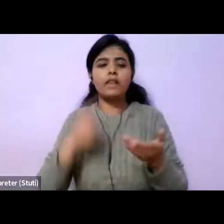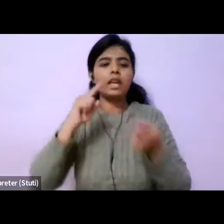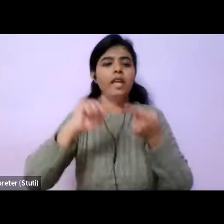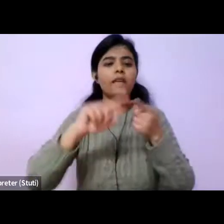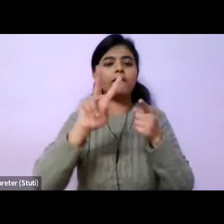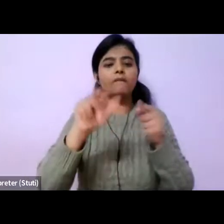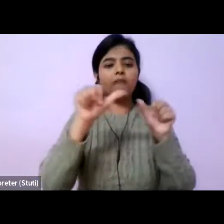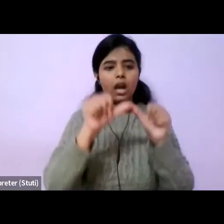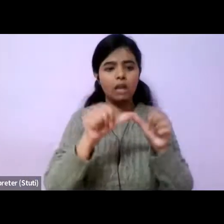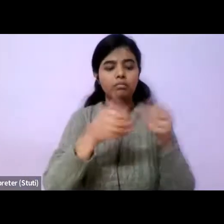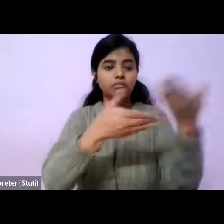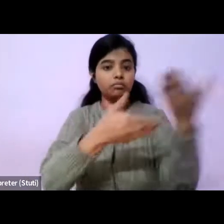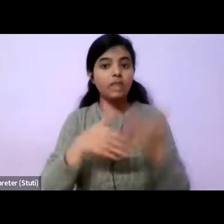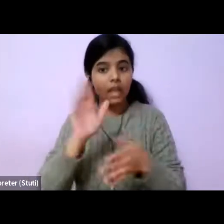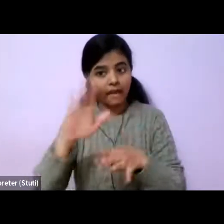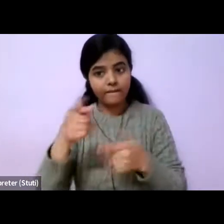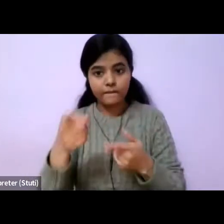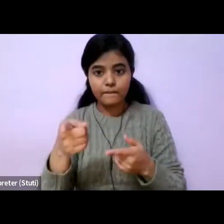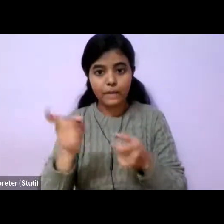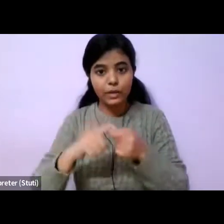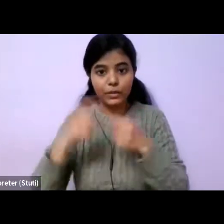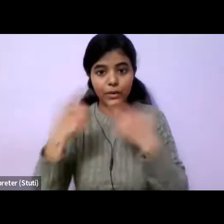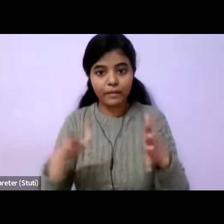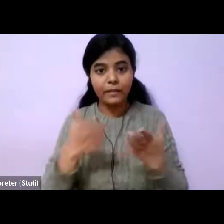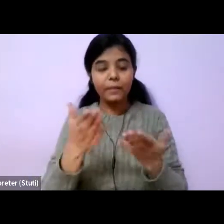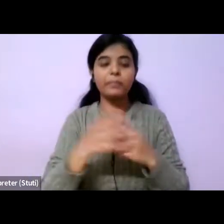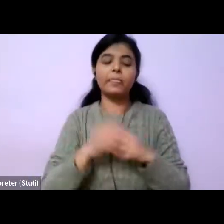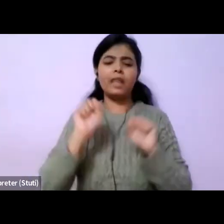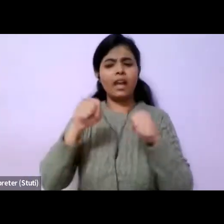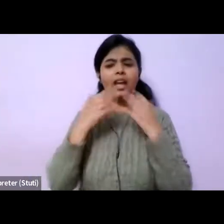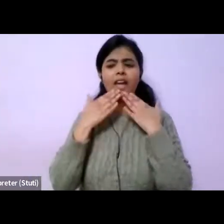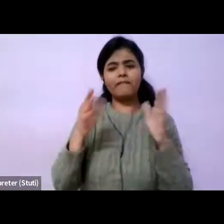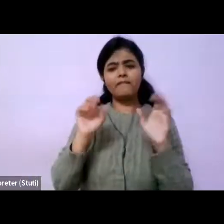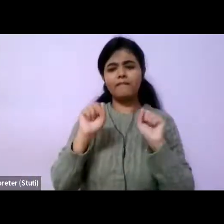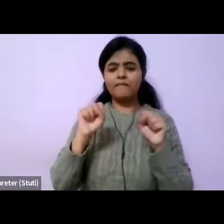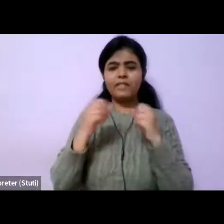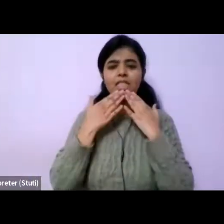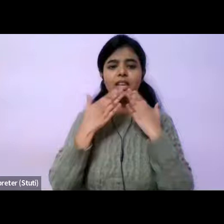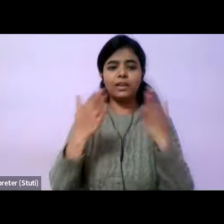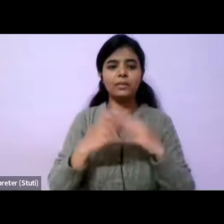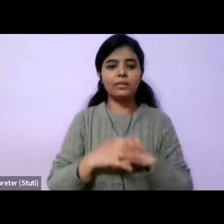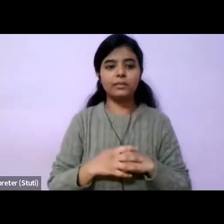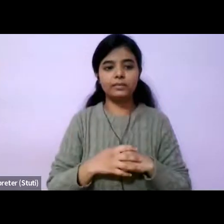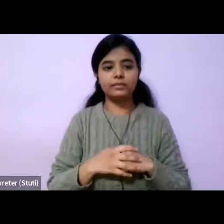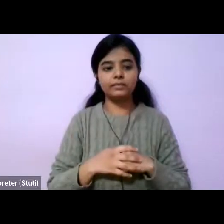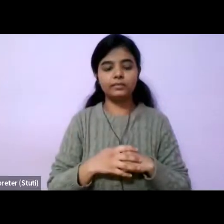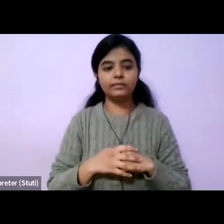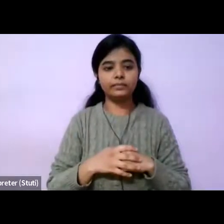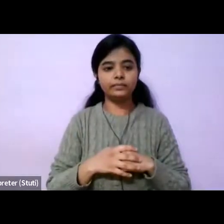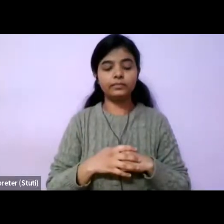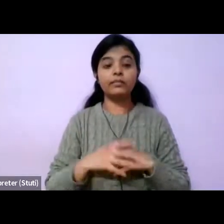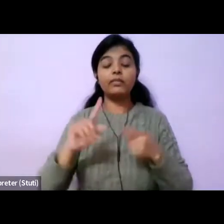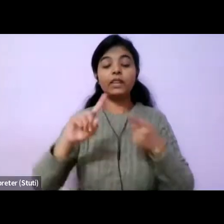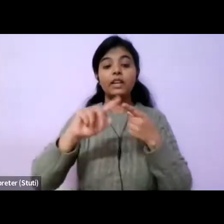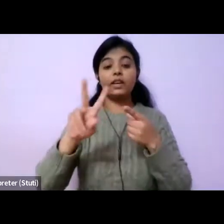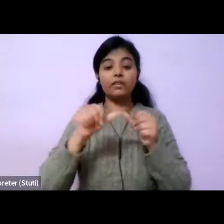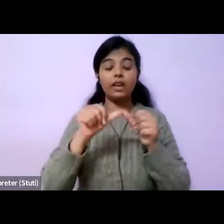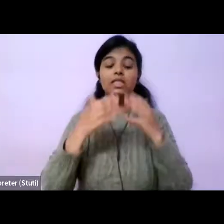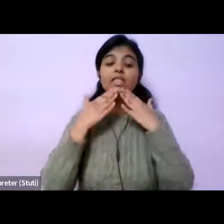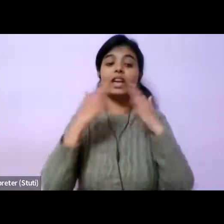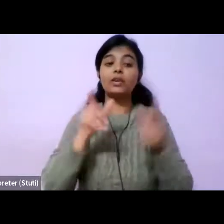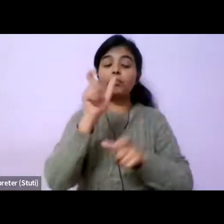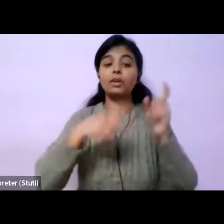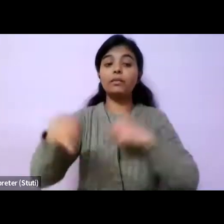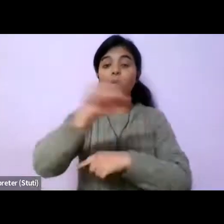paper. Eva, are you here? Yeah, thank you. Yeah. Fine. Okay. Thank you very much. Greetings